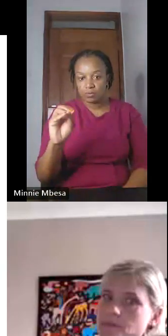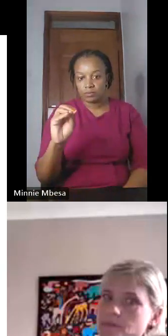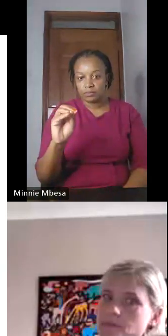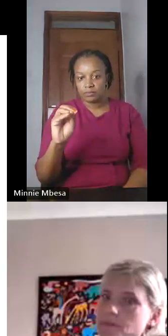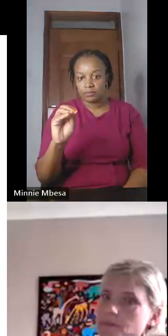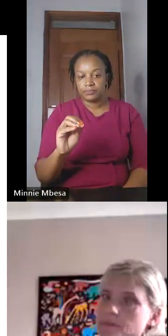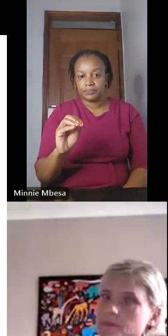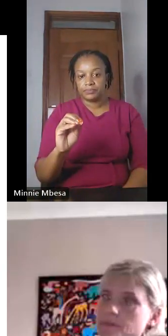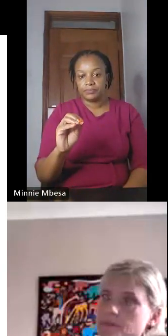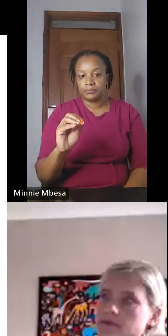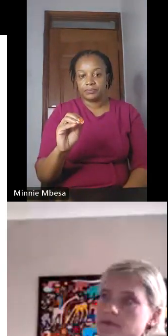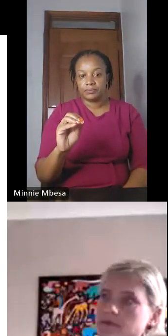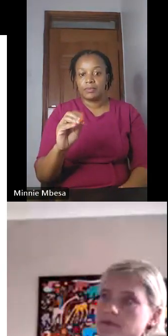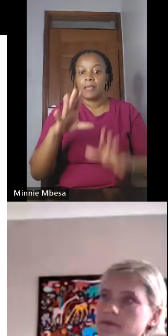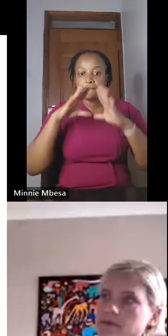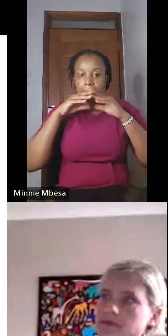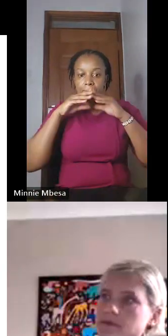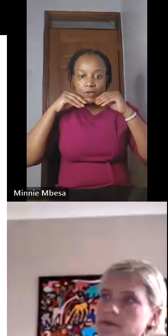Mozambique,